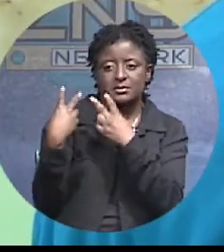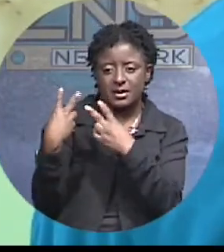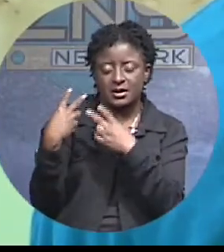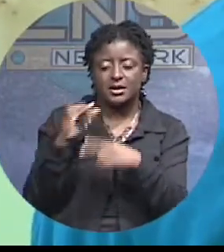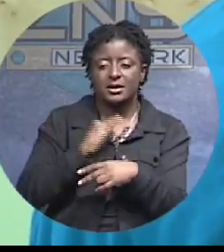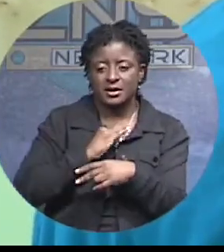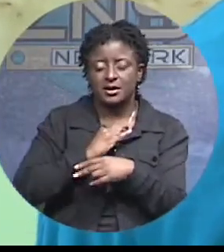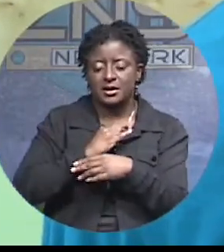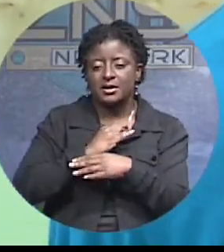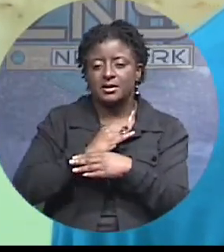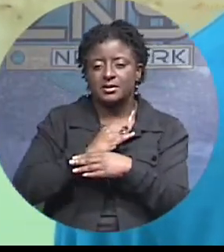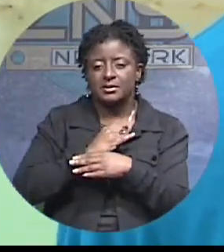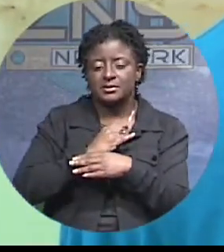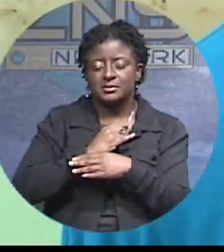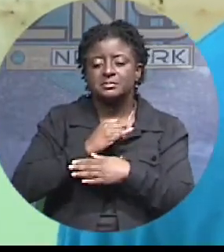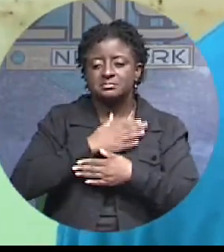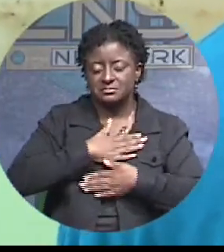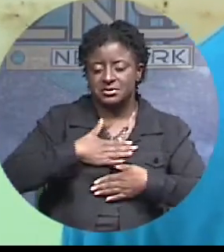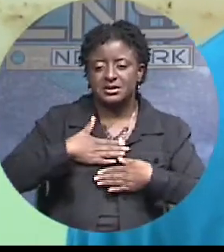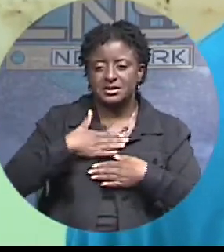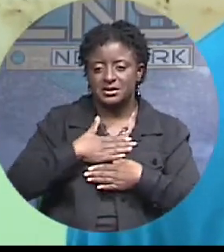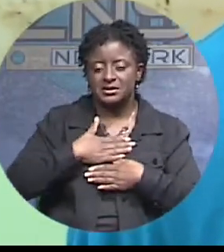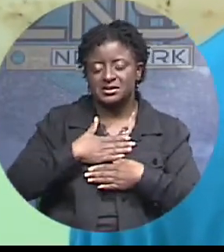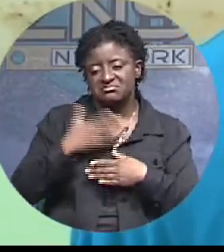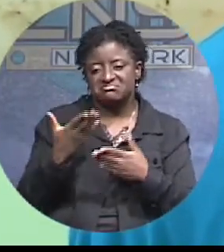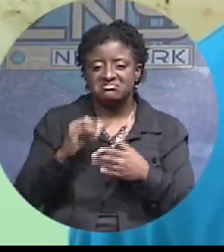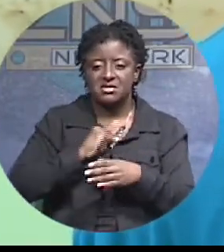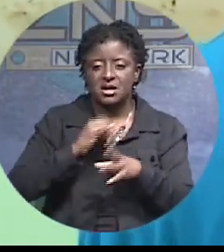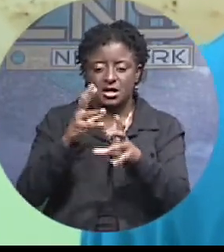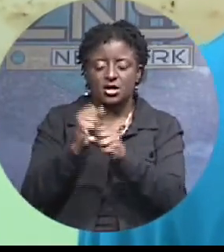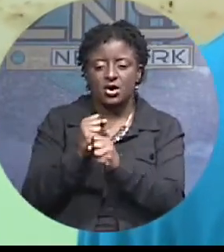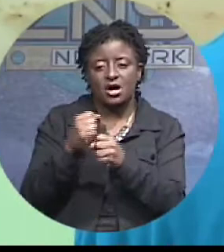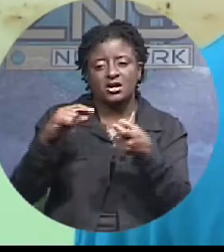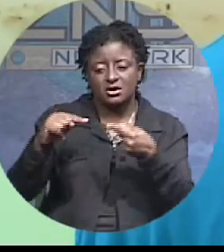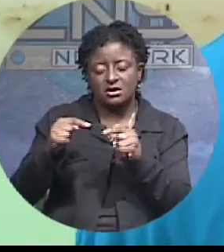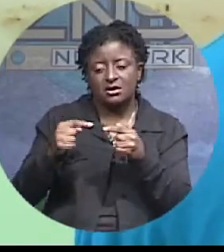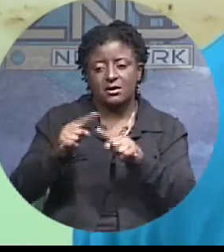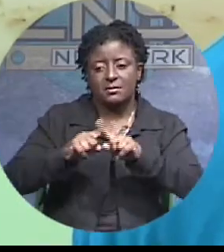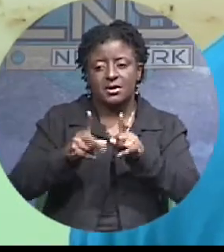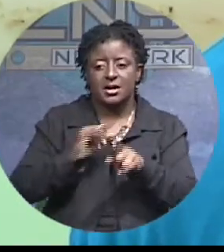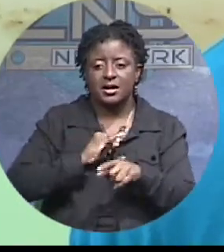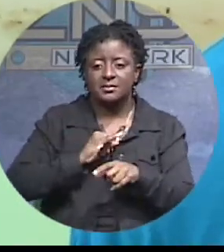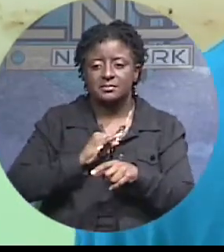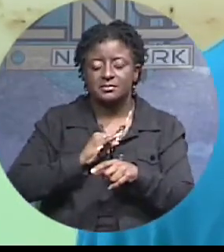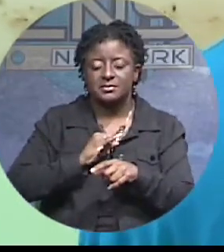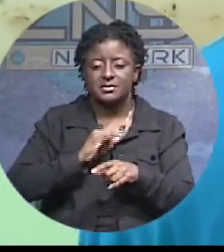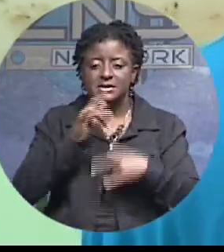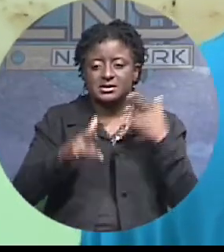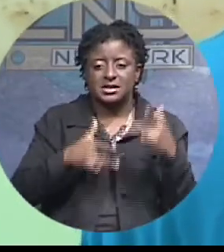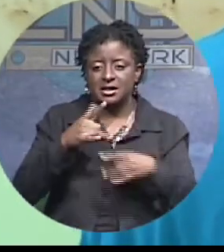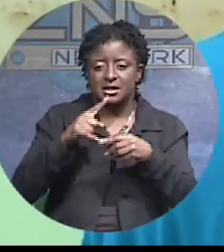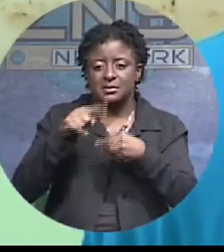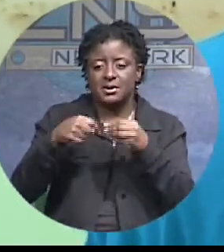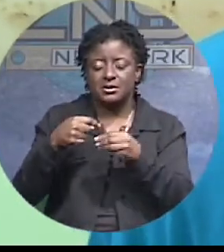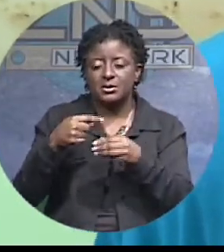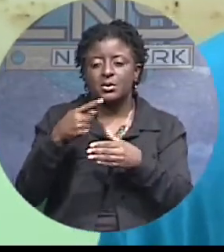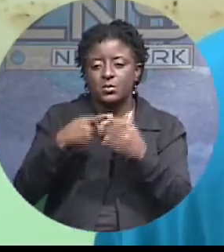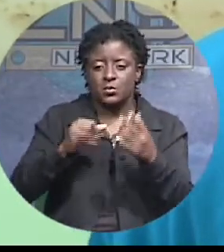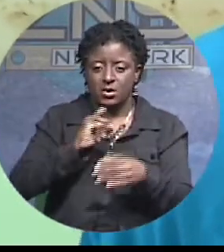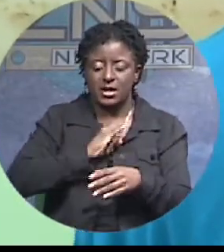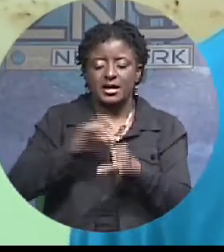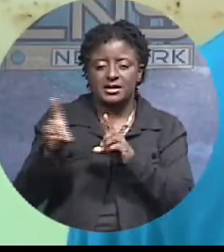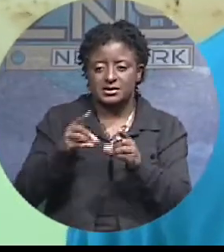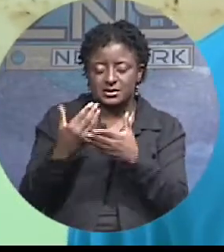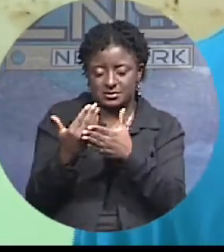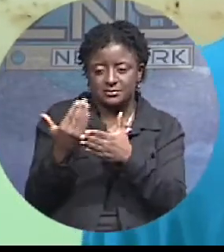there at the end, and you never want to be on the bench, you know what I mean? But I'm excited with what I did, and look forward to like the opportunities that this year